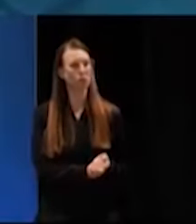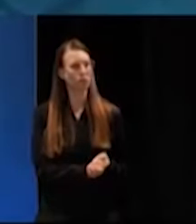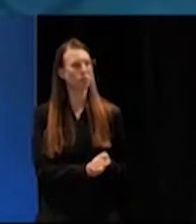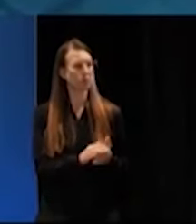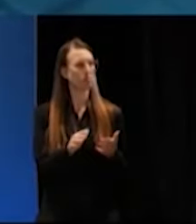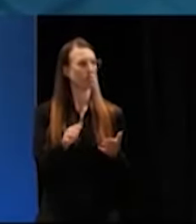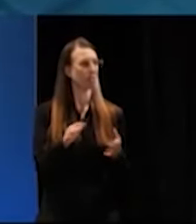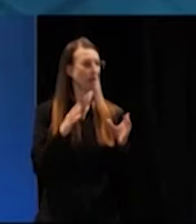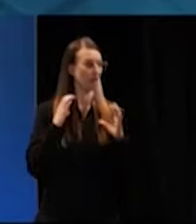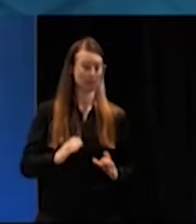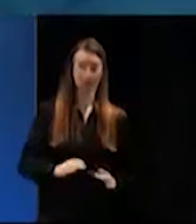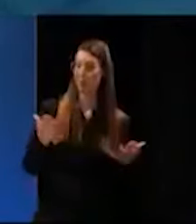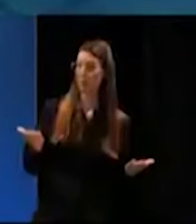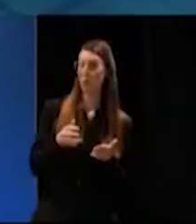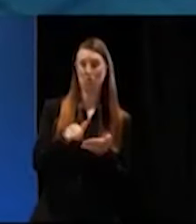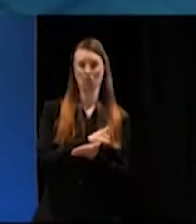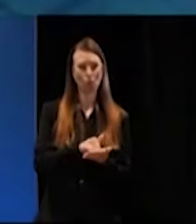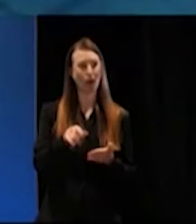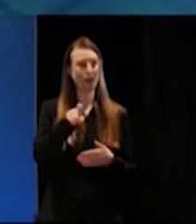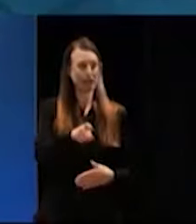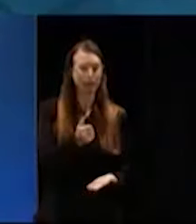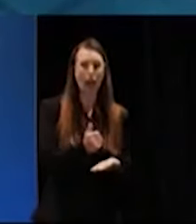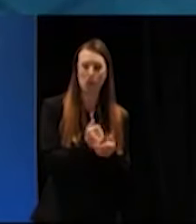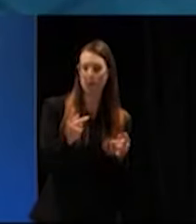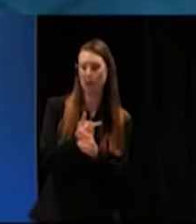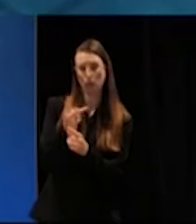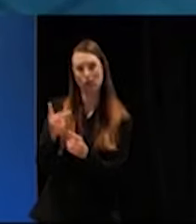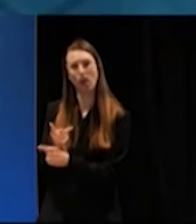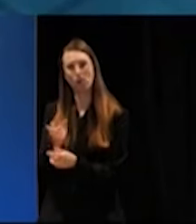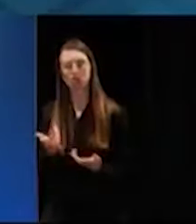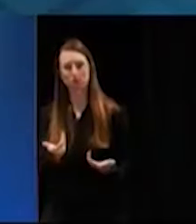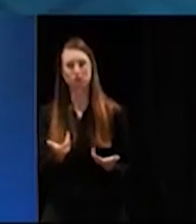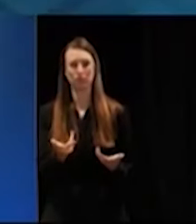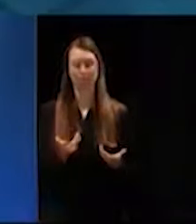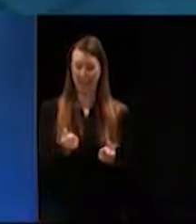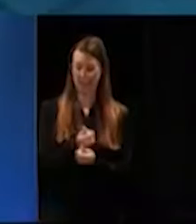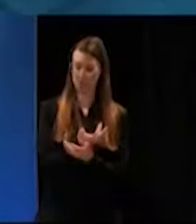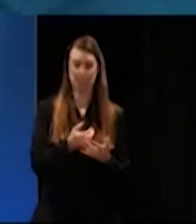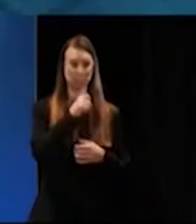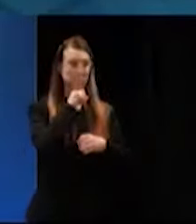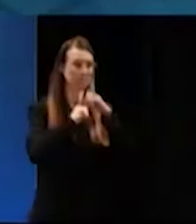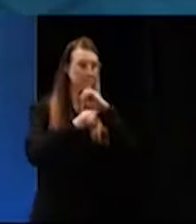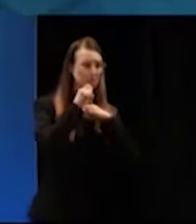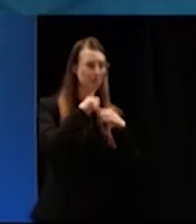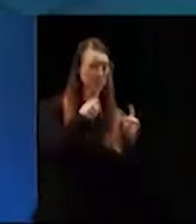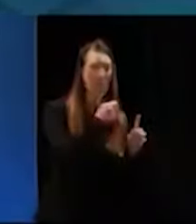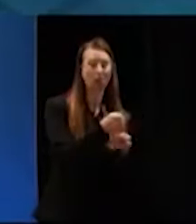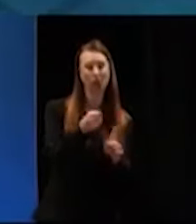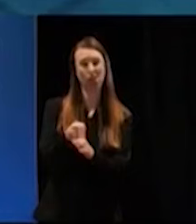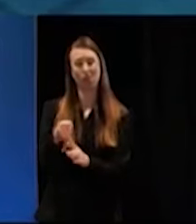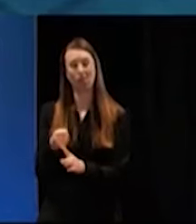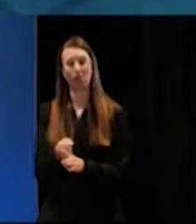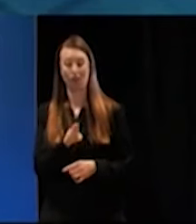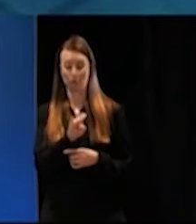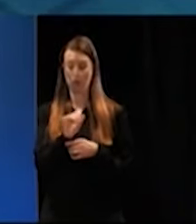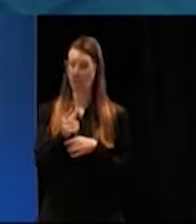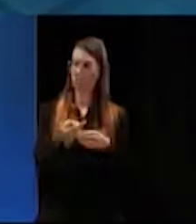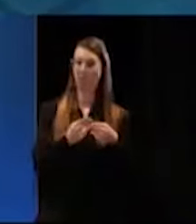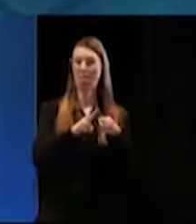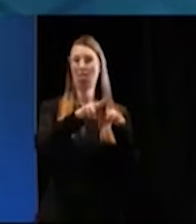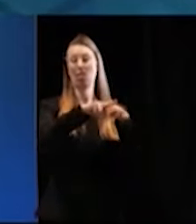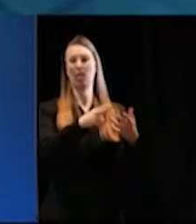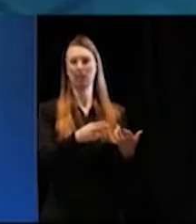to figure this out. So they've been hard hit with everything going up, including their utility bills, and our solutions must take them